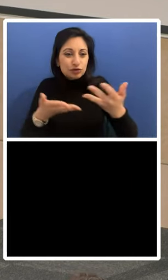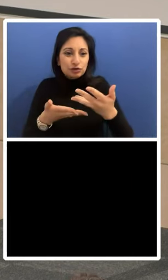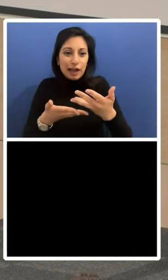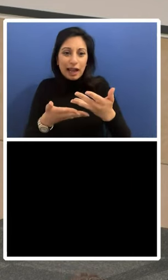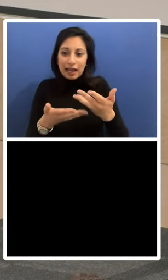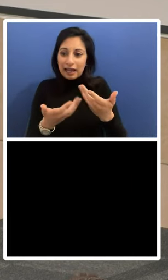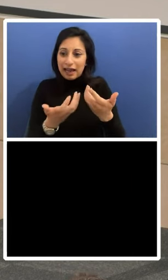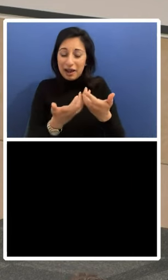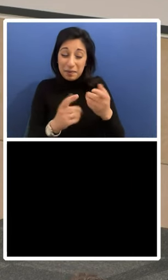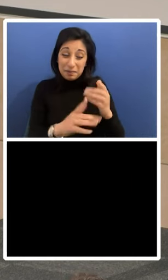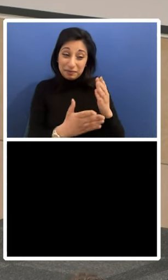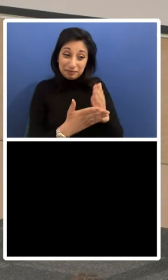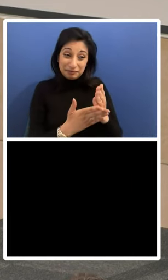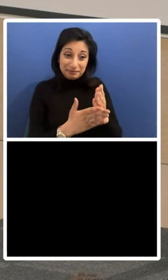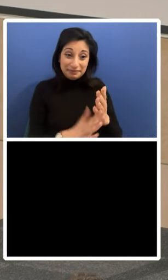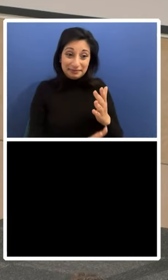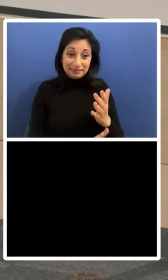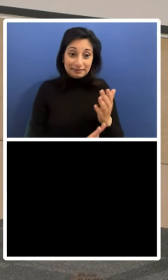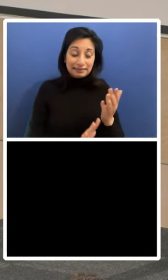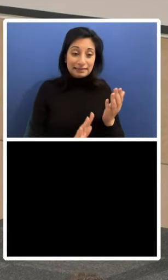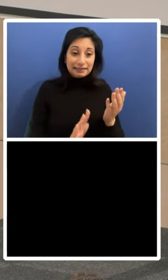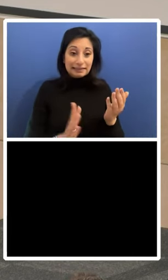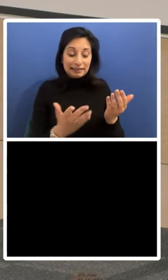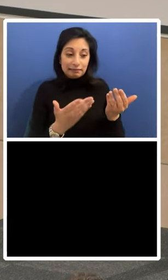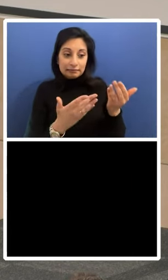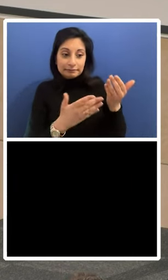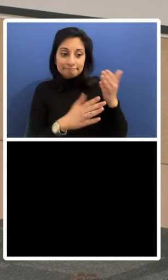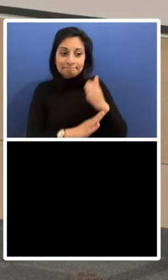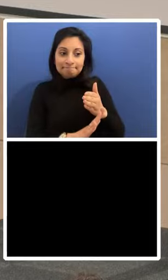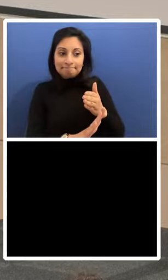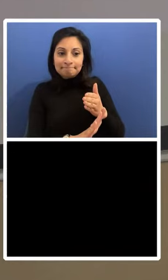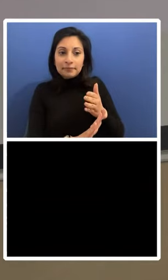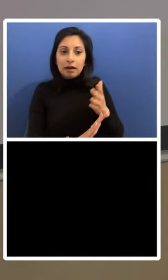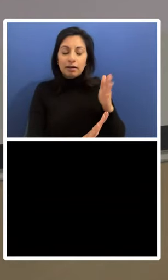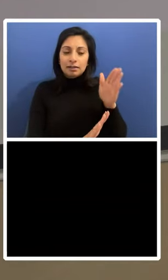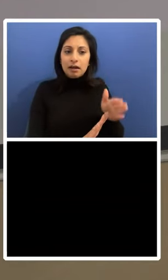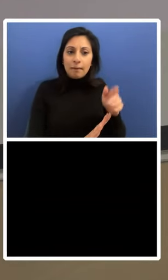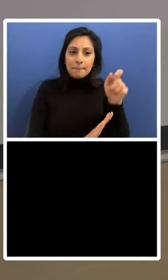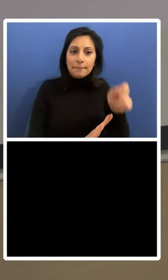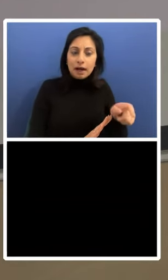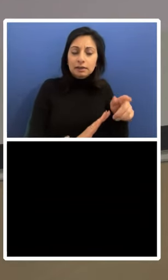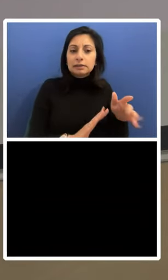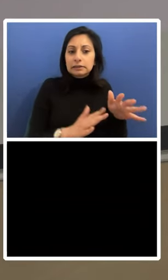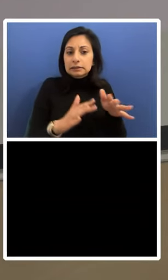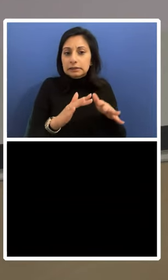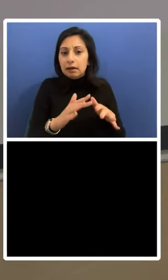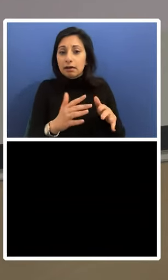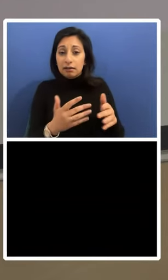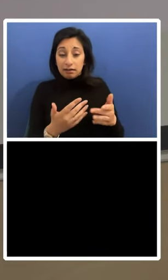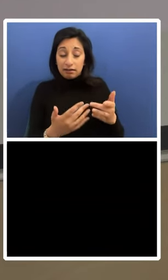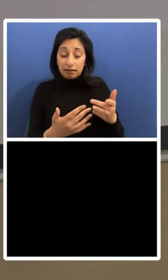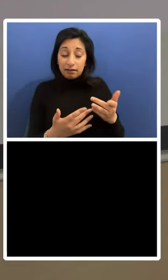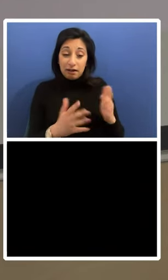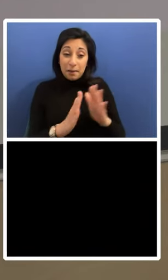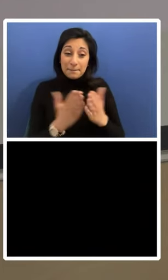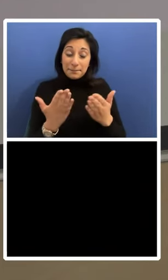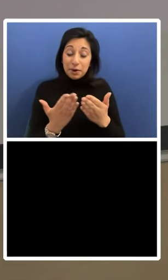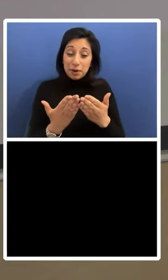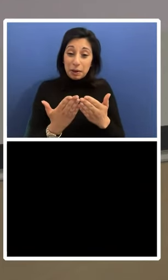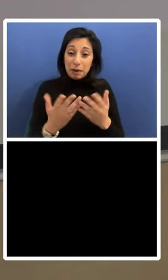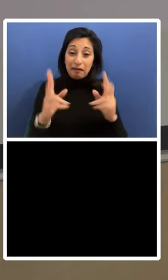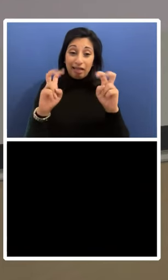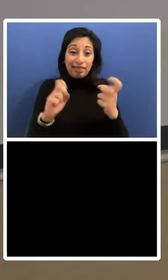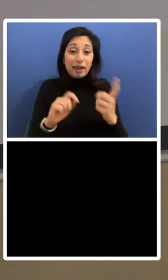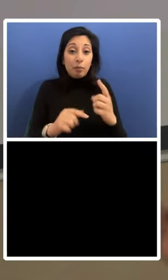think Rupert and also myself encapsulate a little bit of what that can be. Completely. Like, there's a real theme of addiction through the book, actually. Yeah. Like, with,